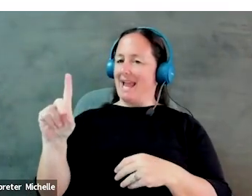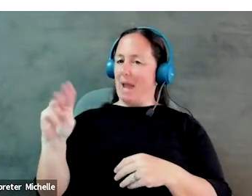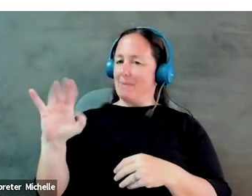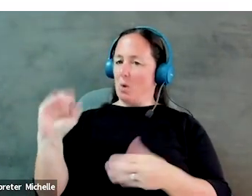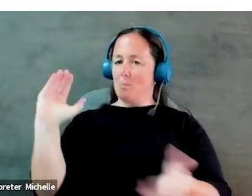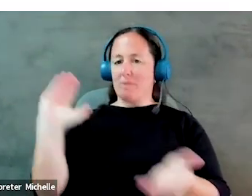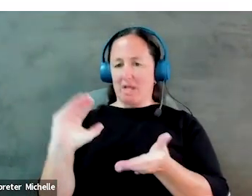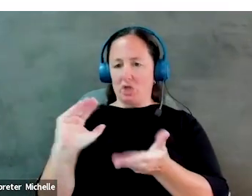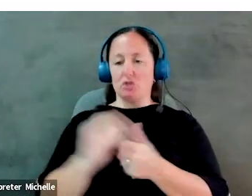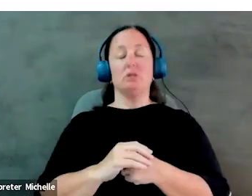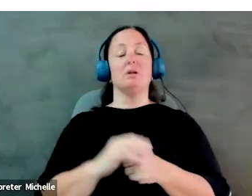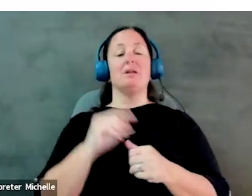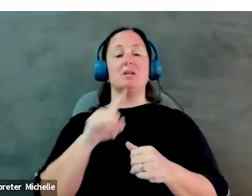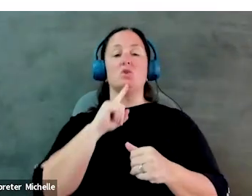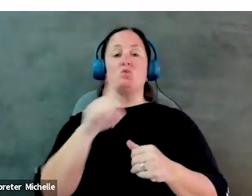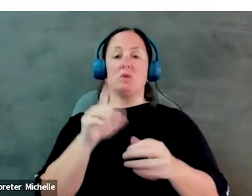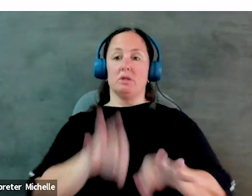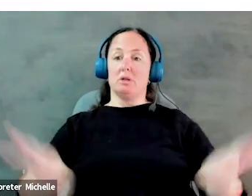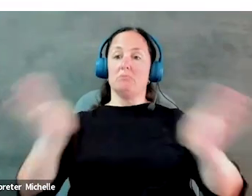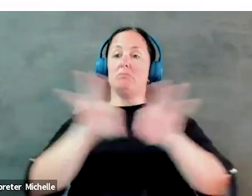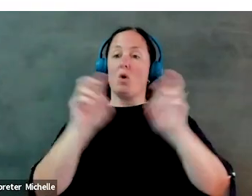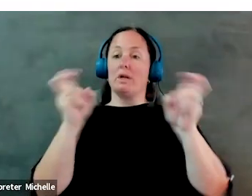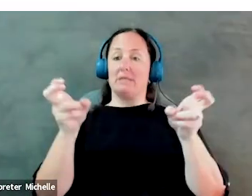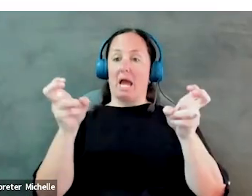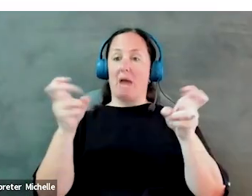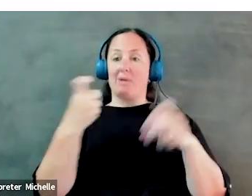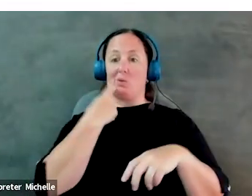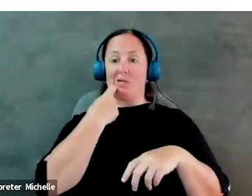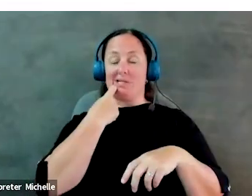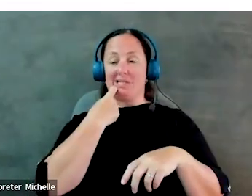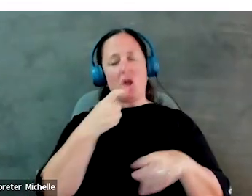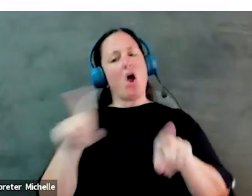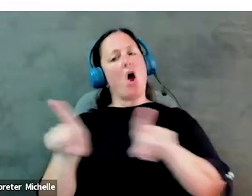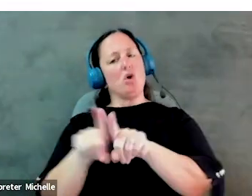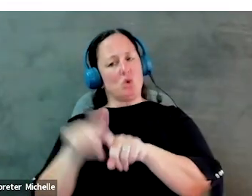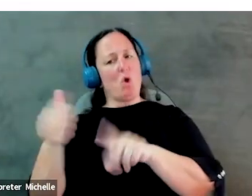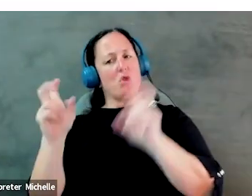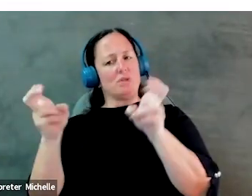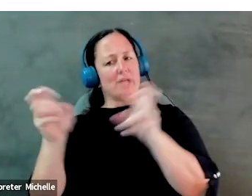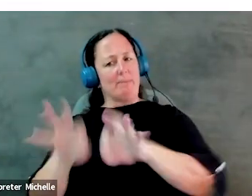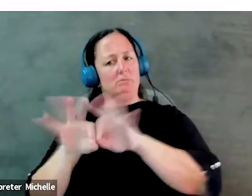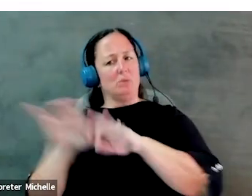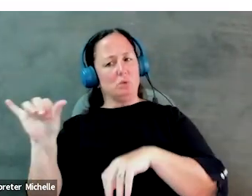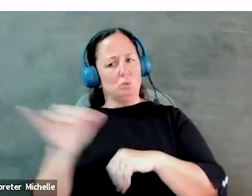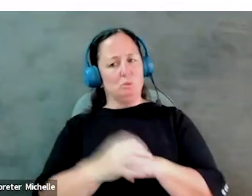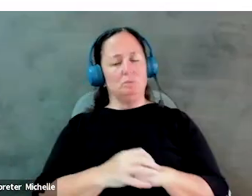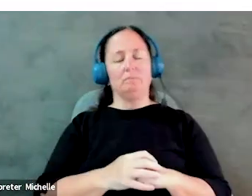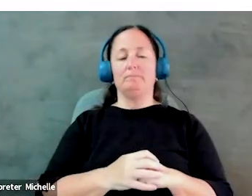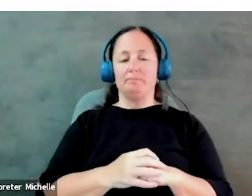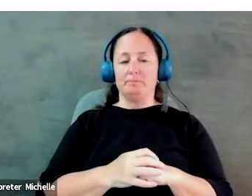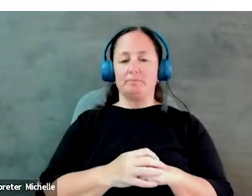And this has now become a very relevant and important topic in the past few years, along with others as well.